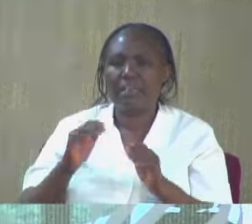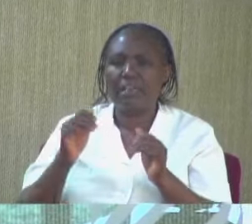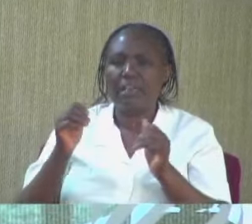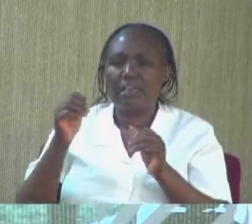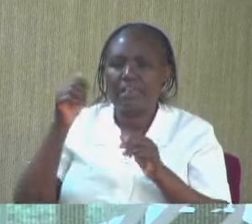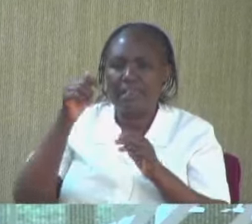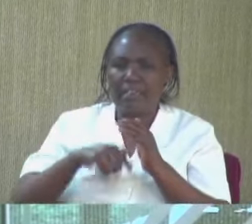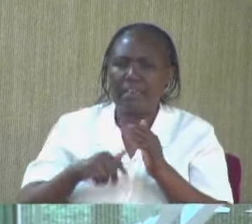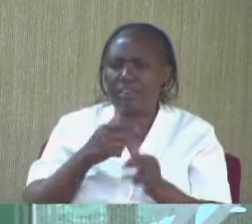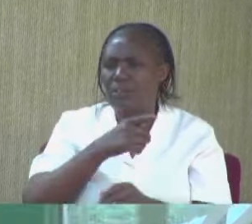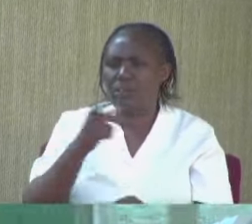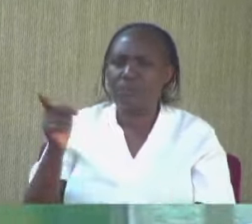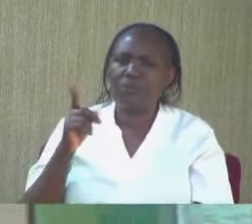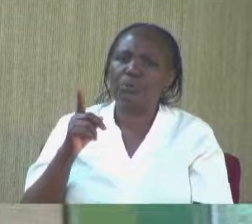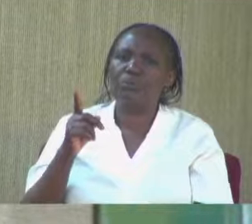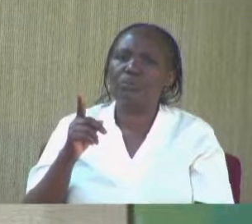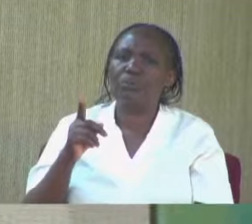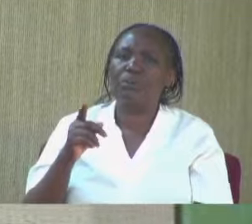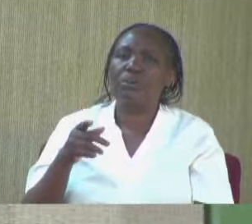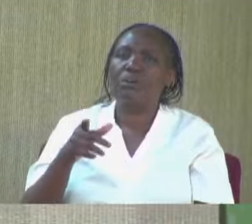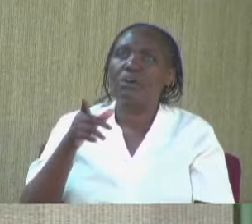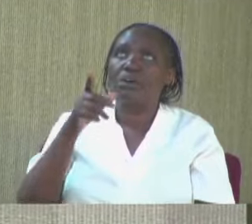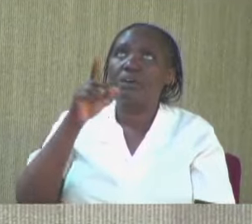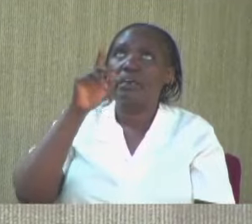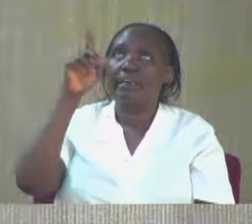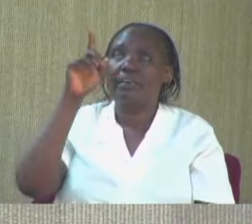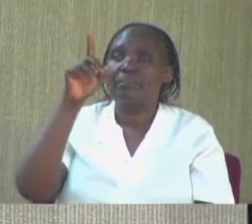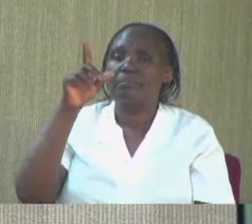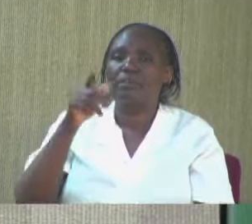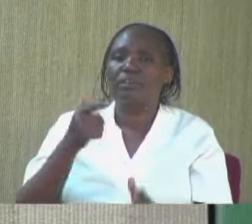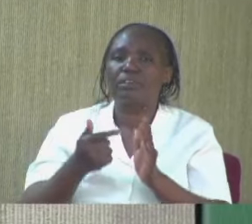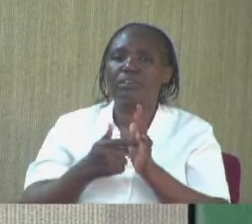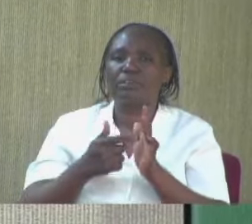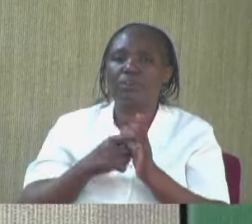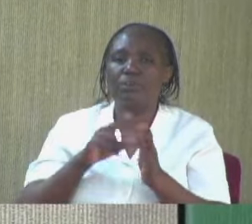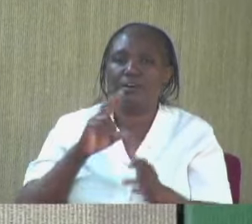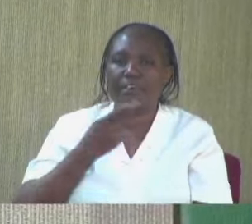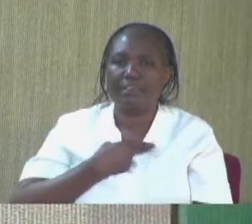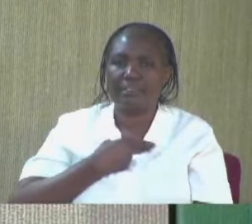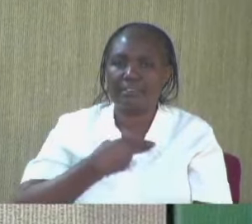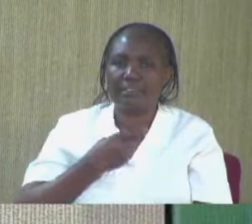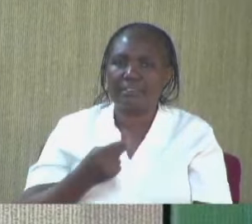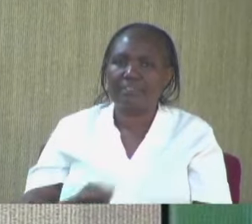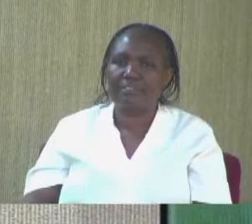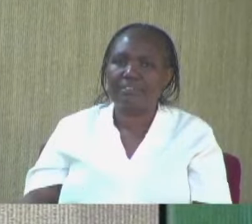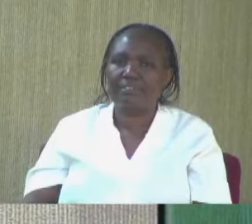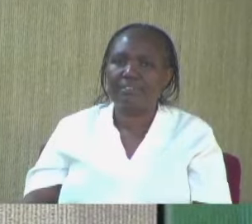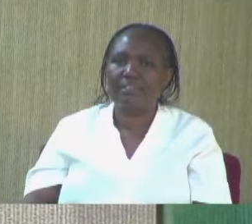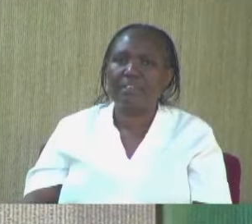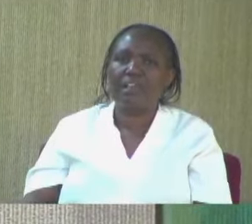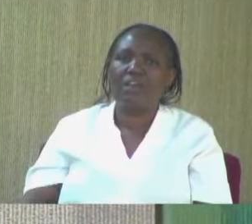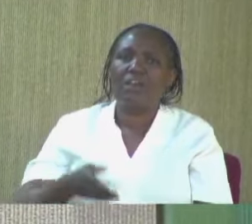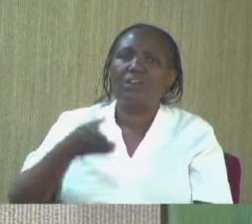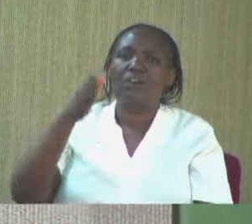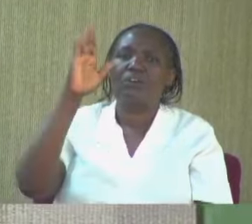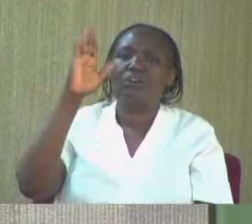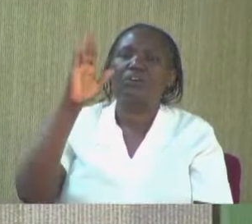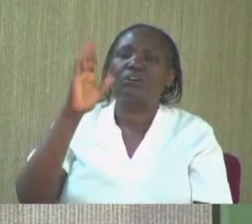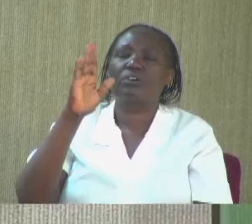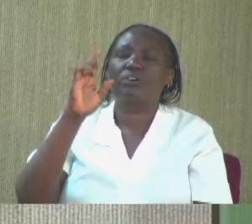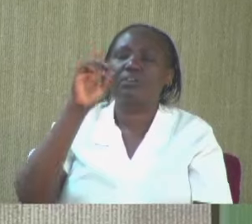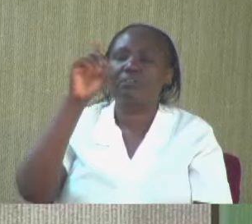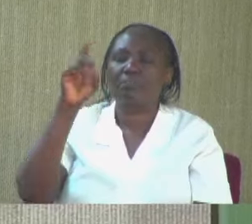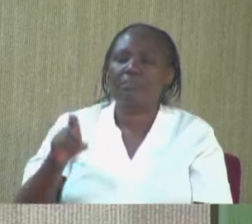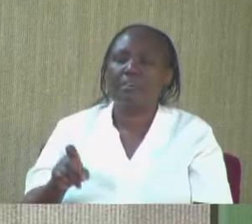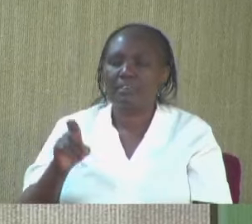And so you do not come with a private dream you had and you say, God spoke to me. Mm-mm. God must also make it clear